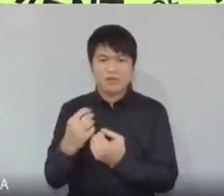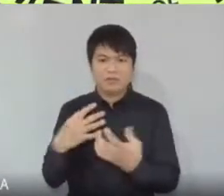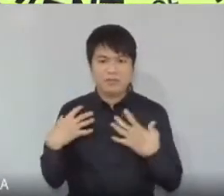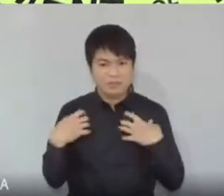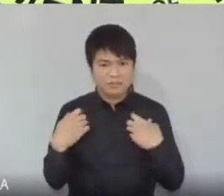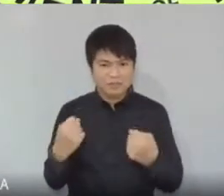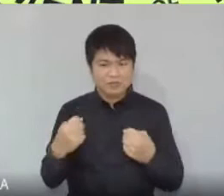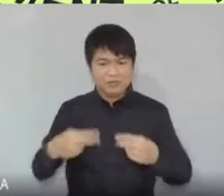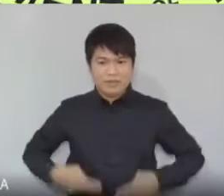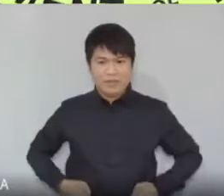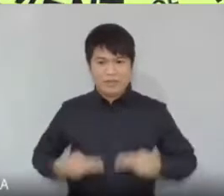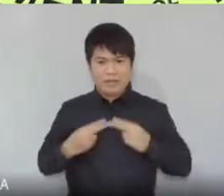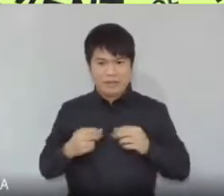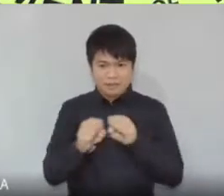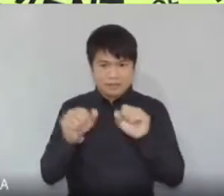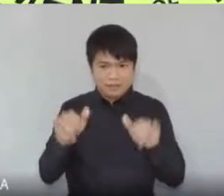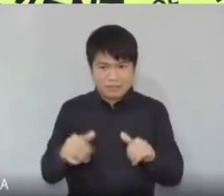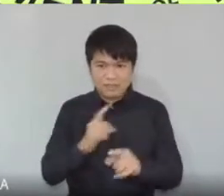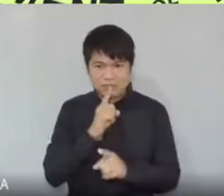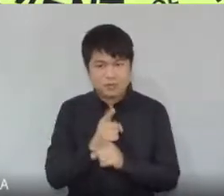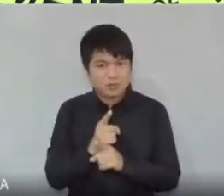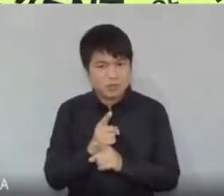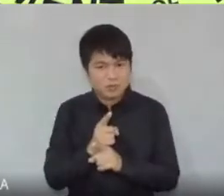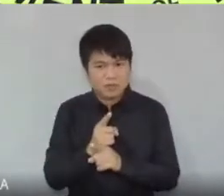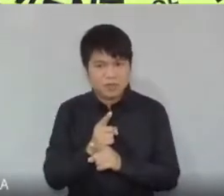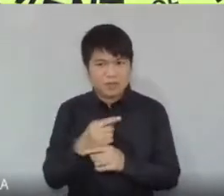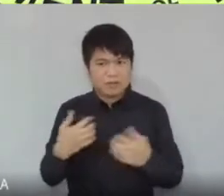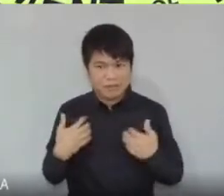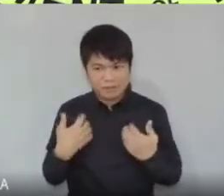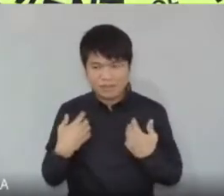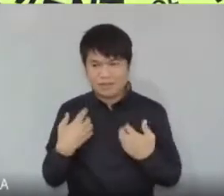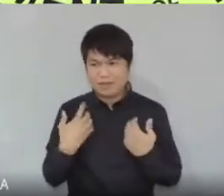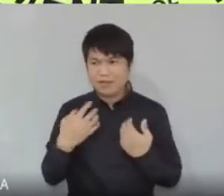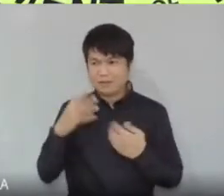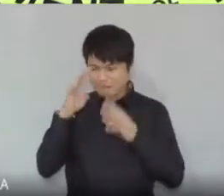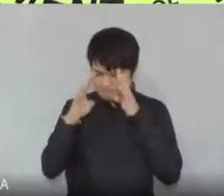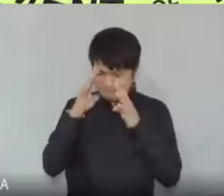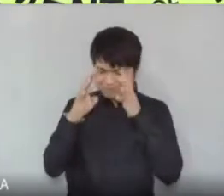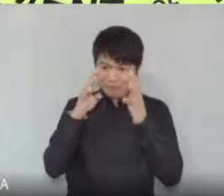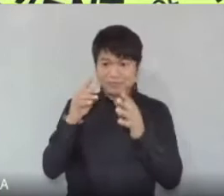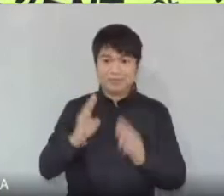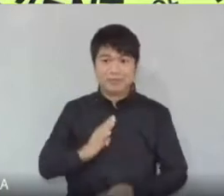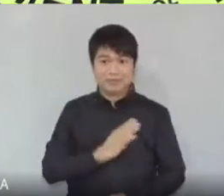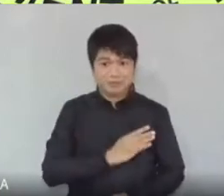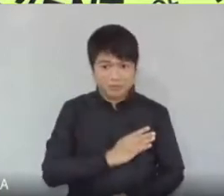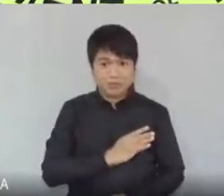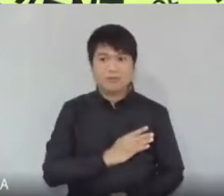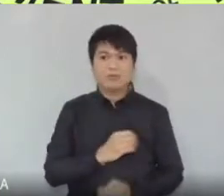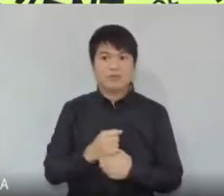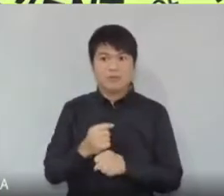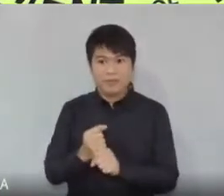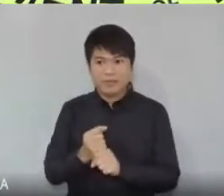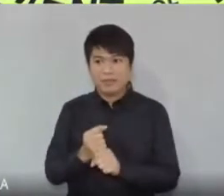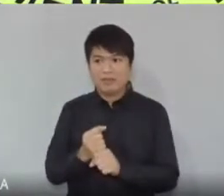system to make it really more responsive. Okay. Chief Charity, may I call on you? Okay,